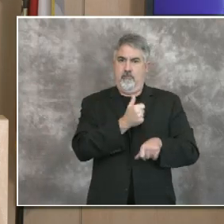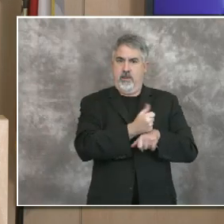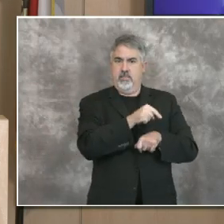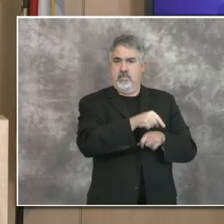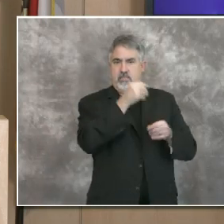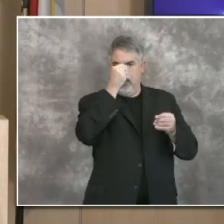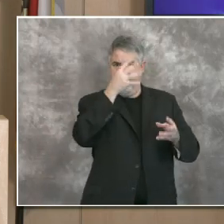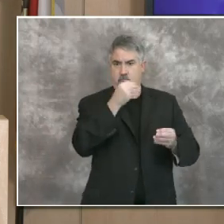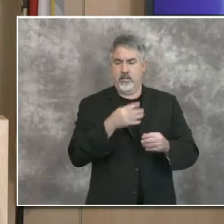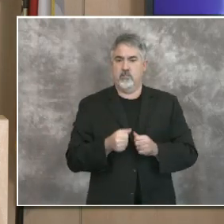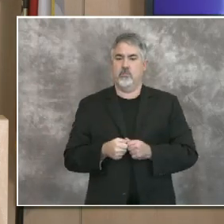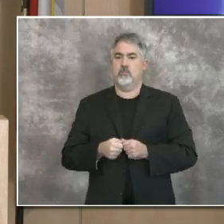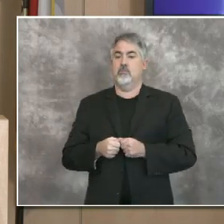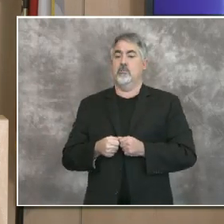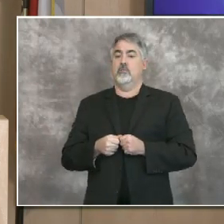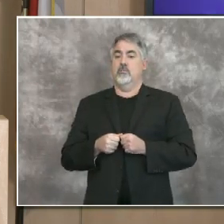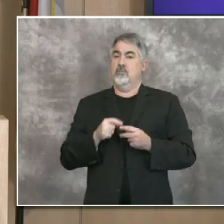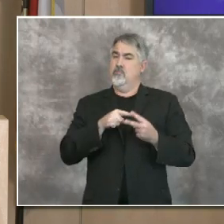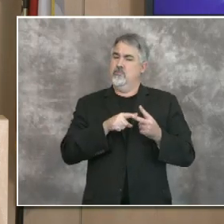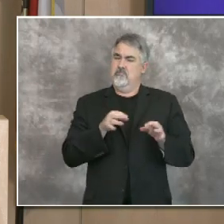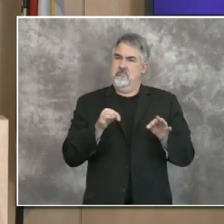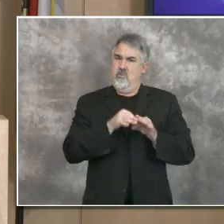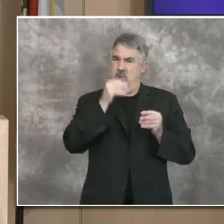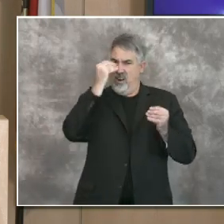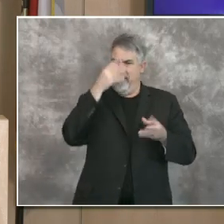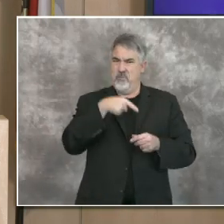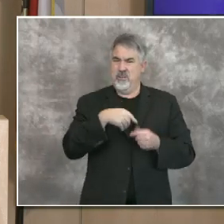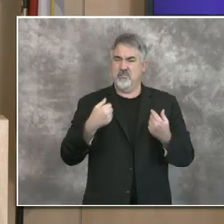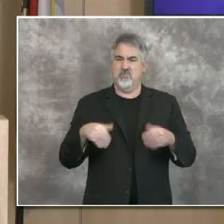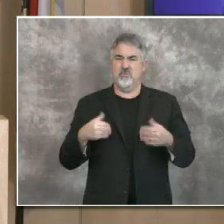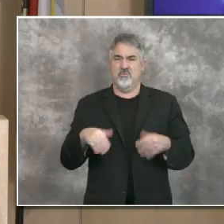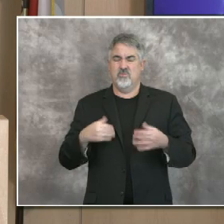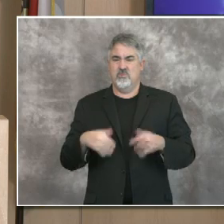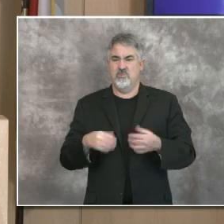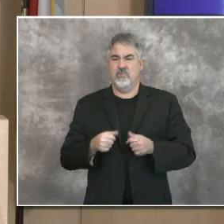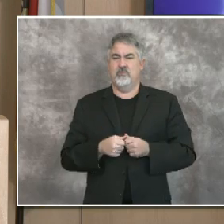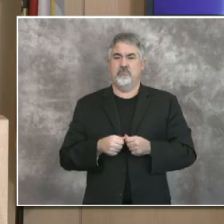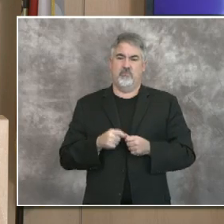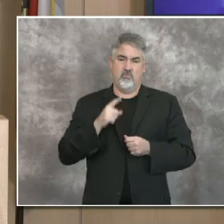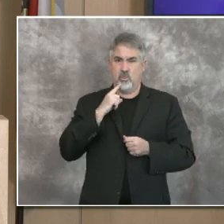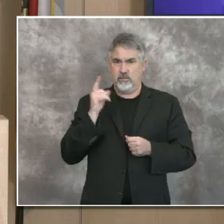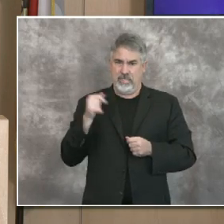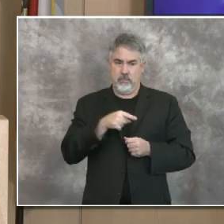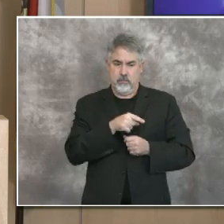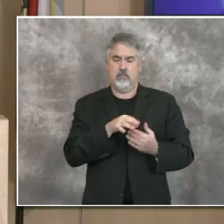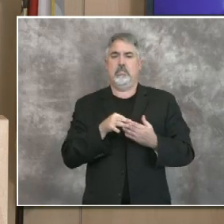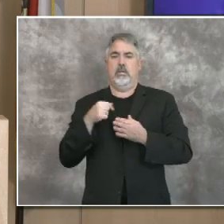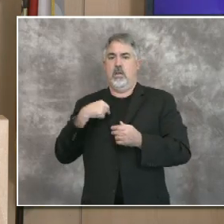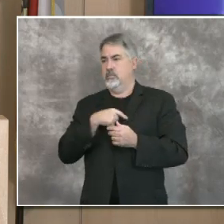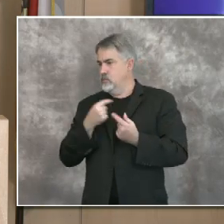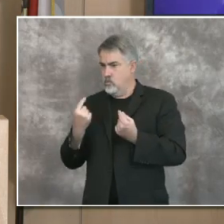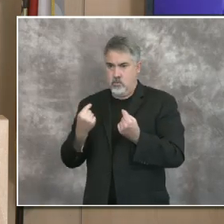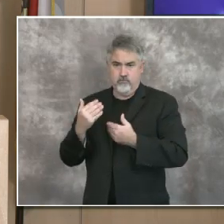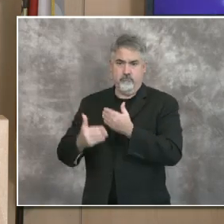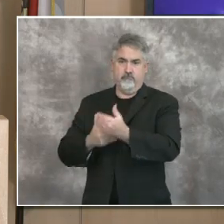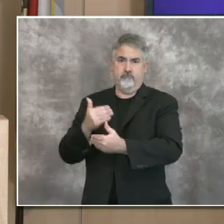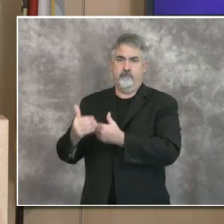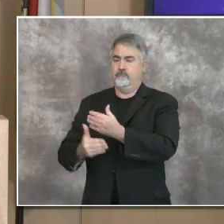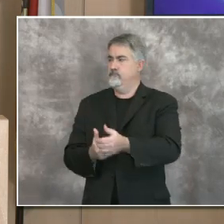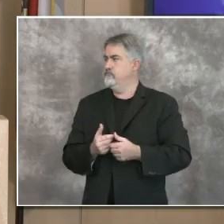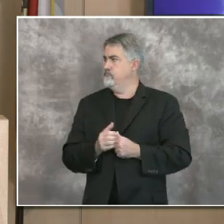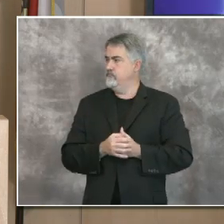time looking at, and 2 things that guide a lot of the thinking around the actions that we take. And so with that, we will jump